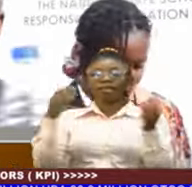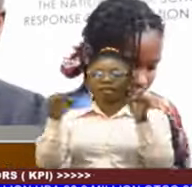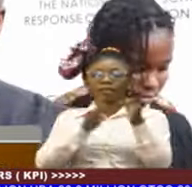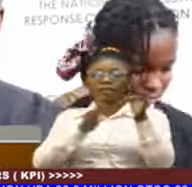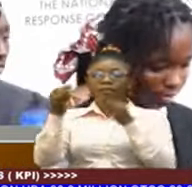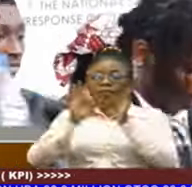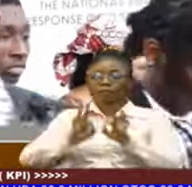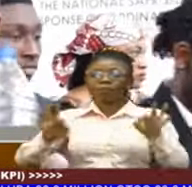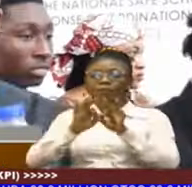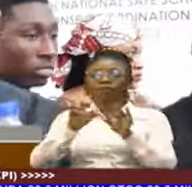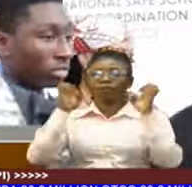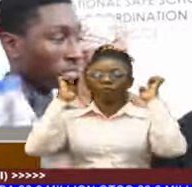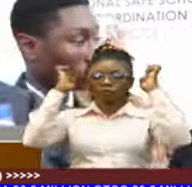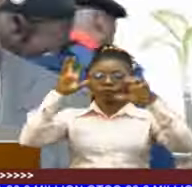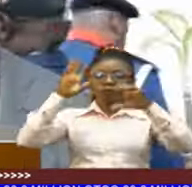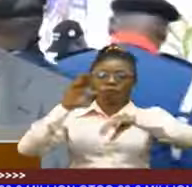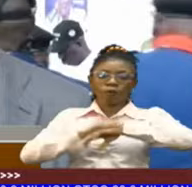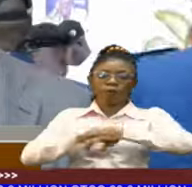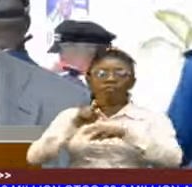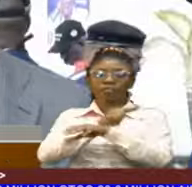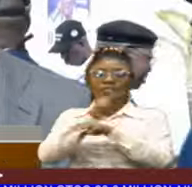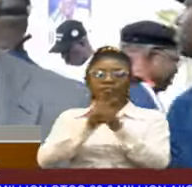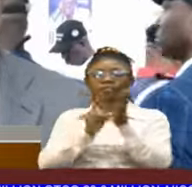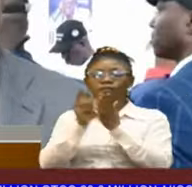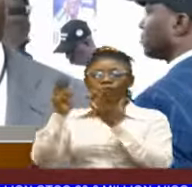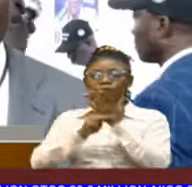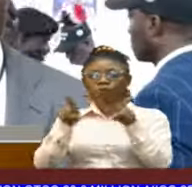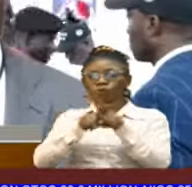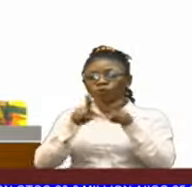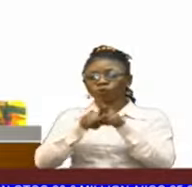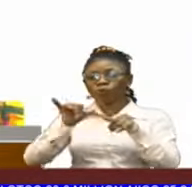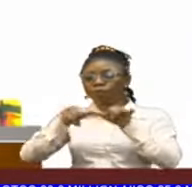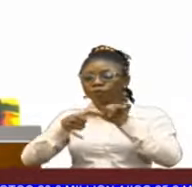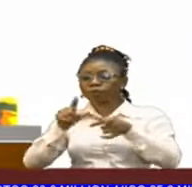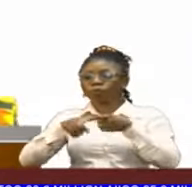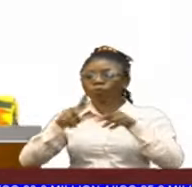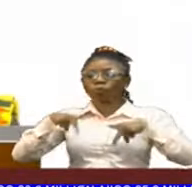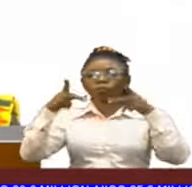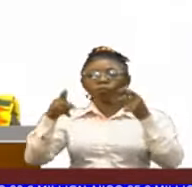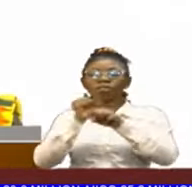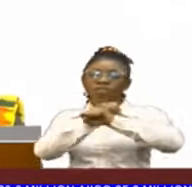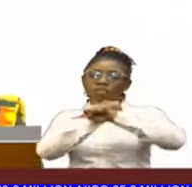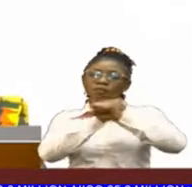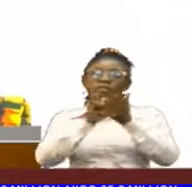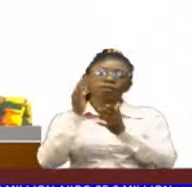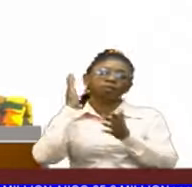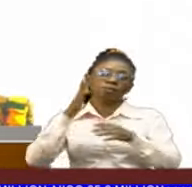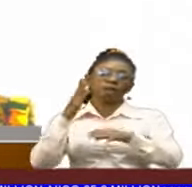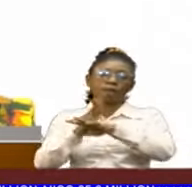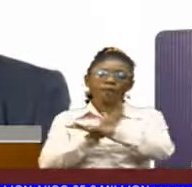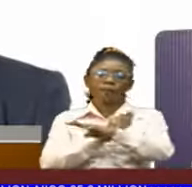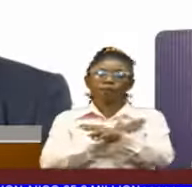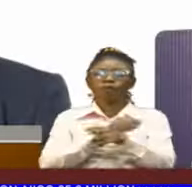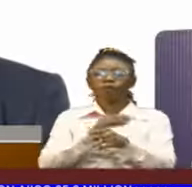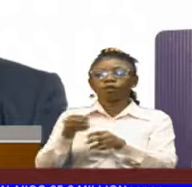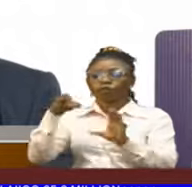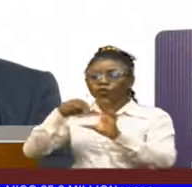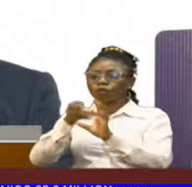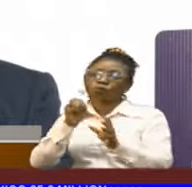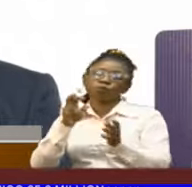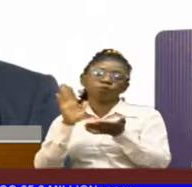education to national development and outline measures to enhance security, which will ultimately improve the enrollments of students in